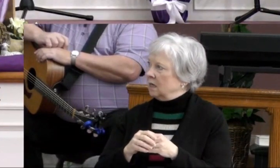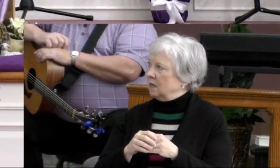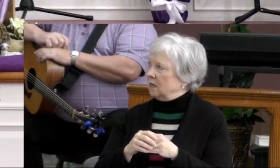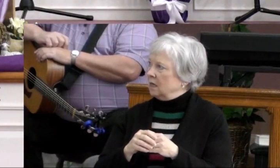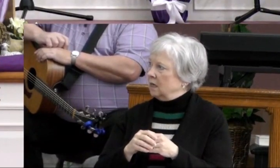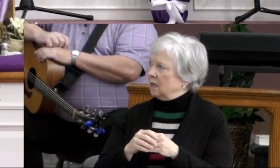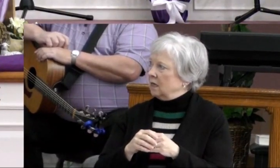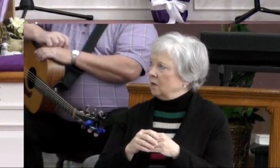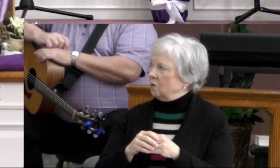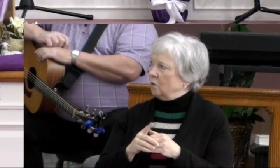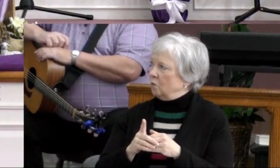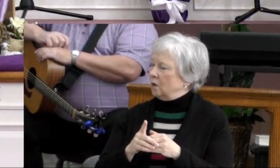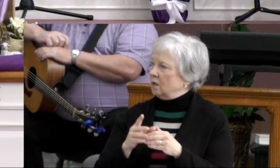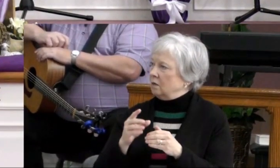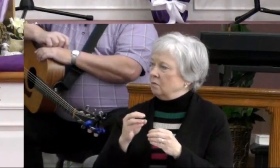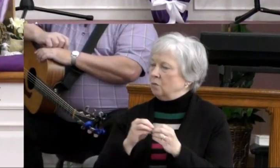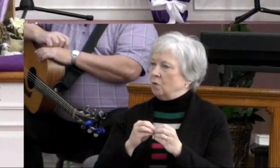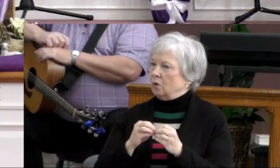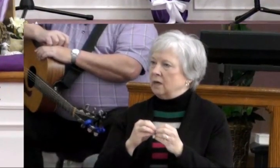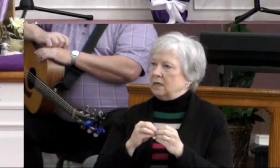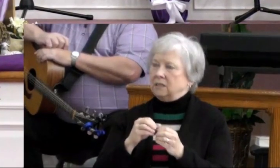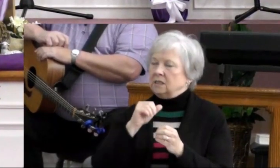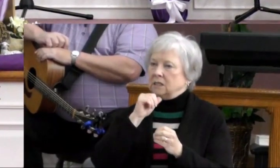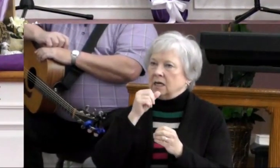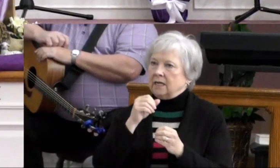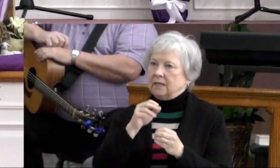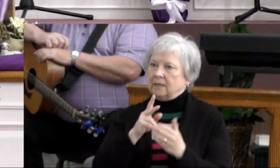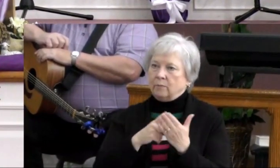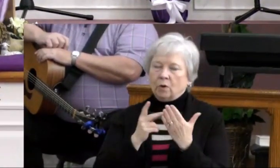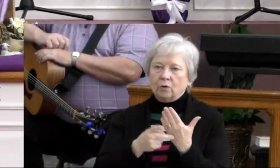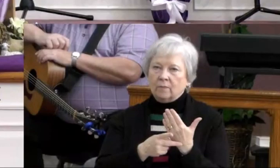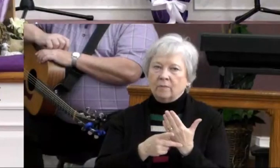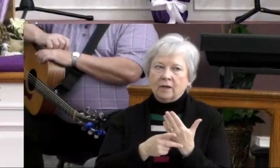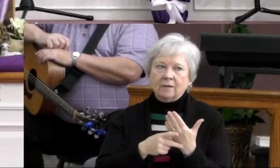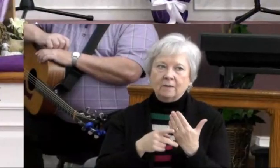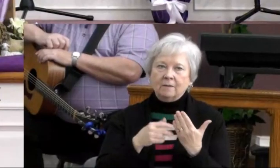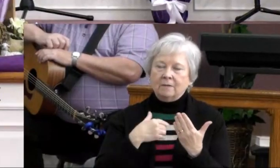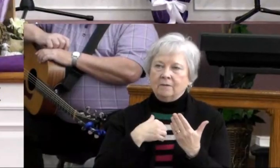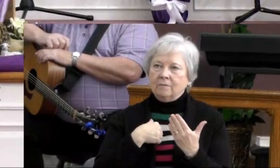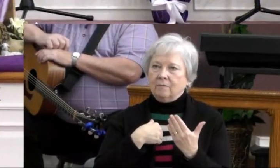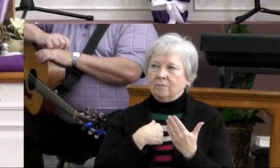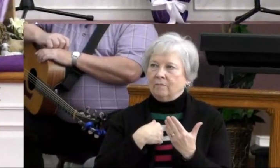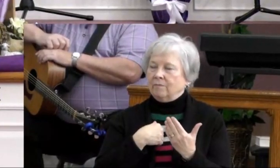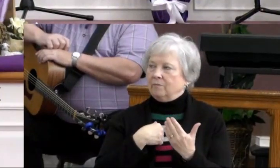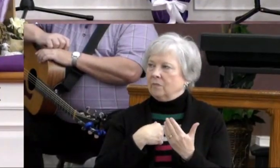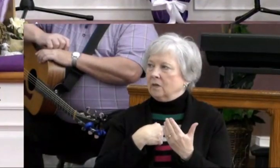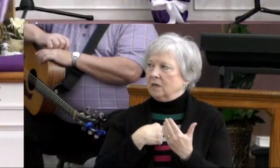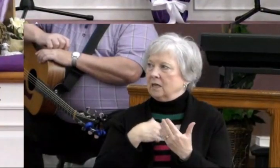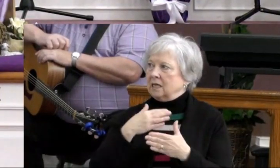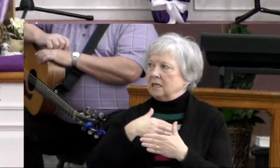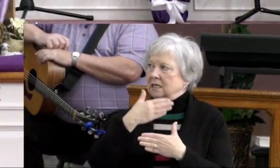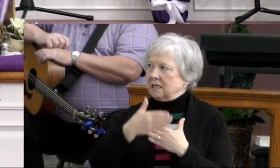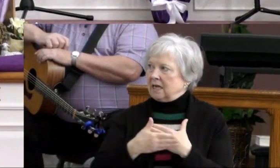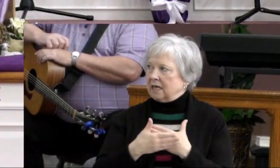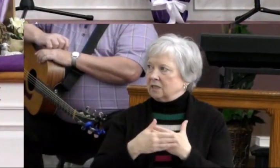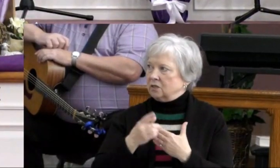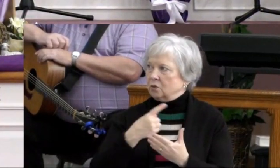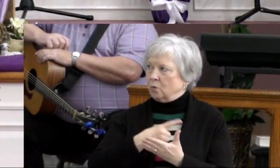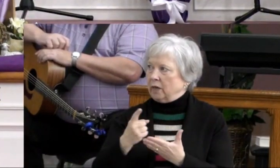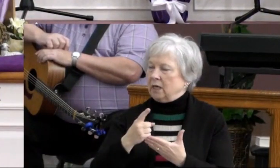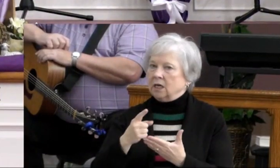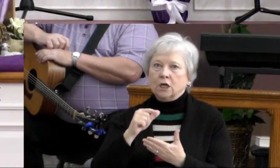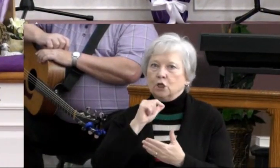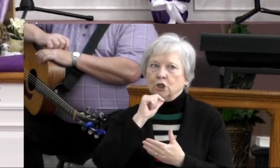I didn't remind Mary to get in the bulletin. That was my fault. But next week, don't be